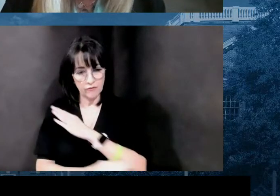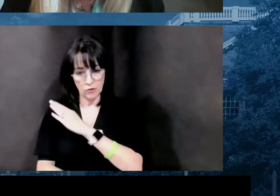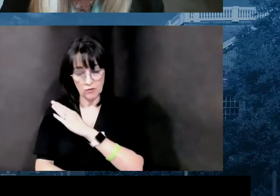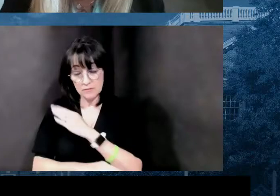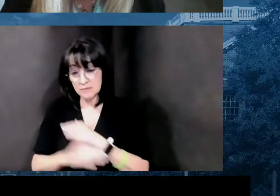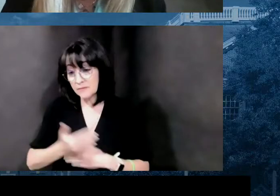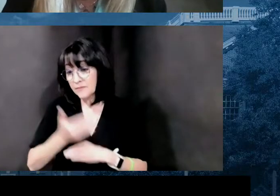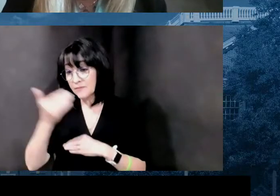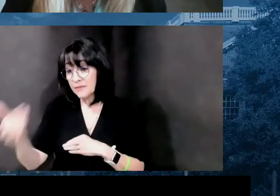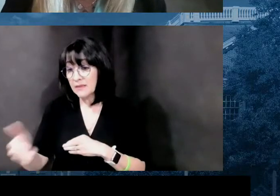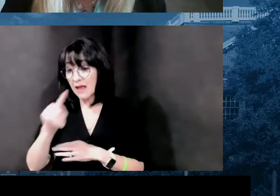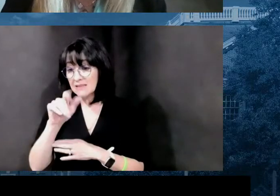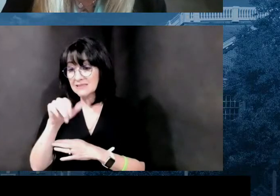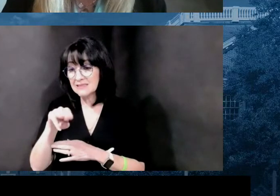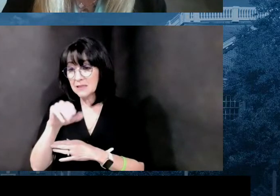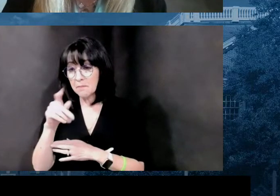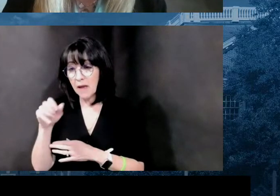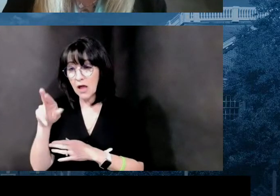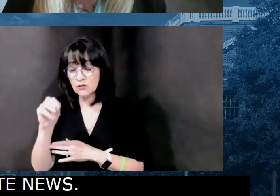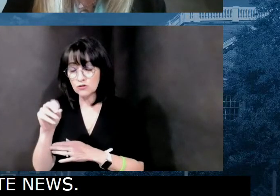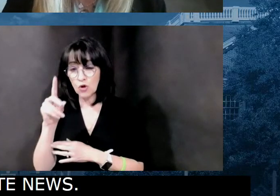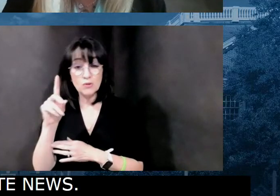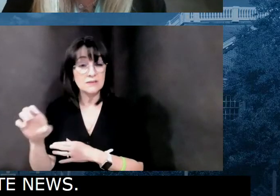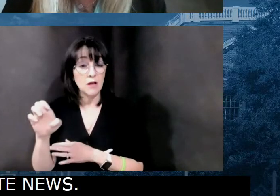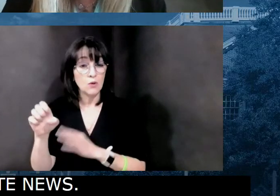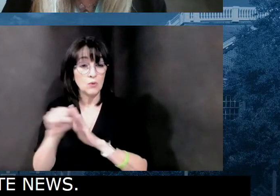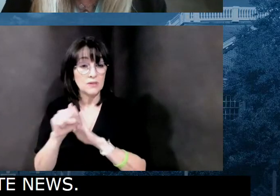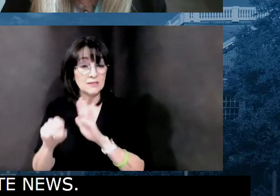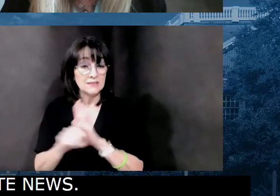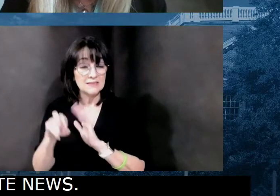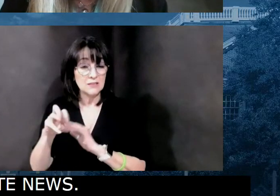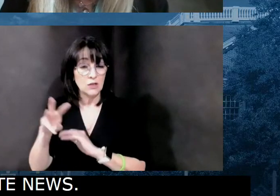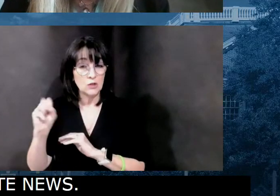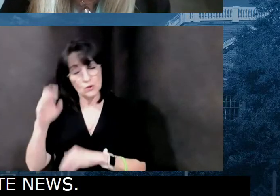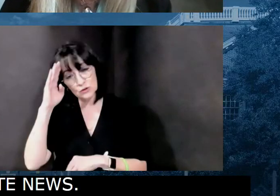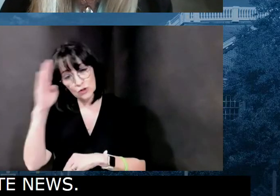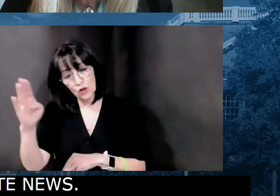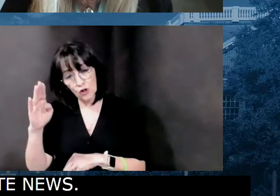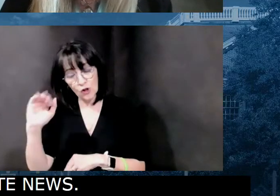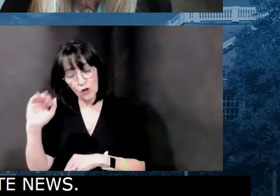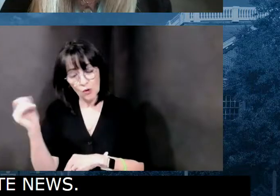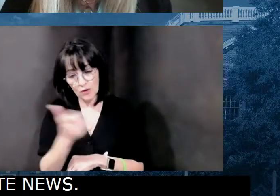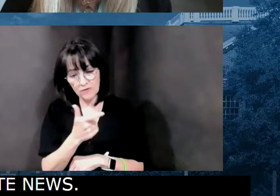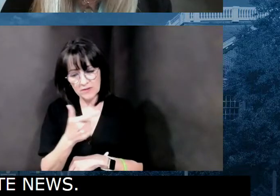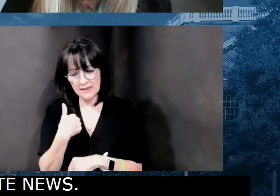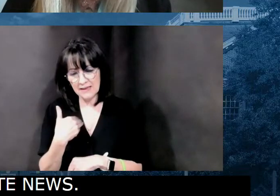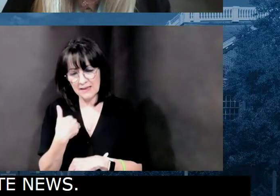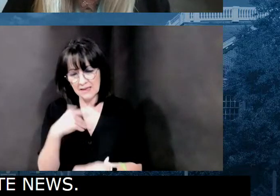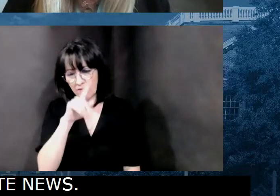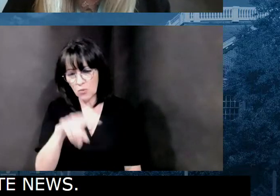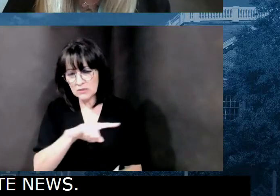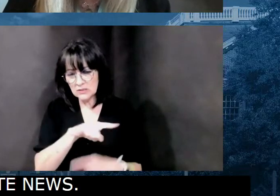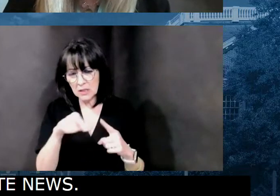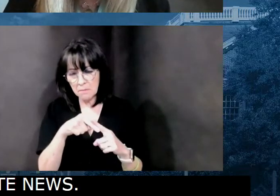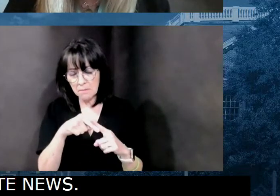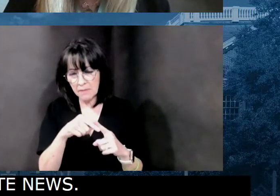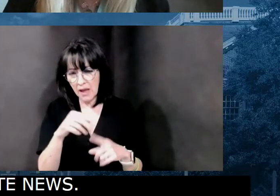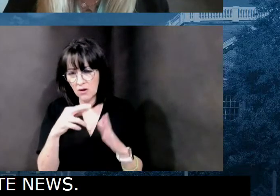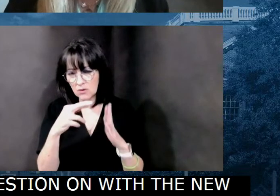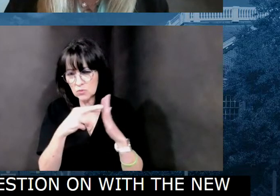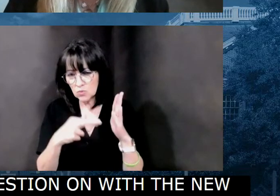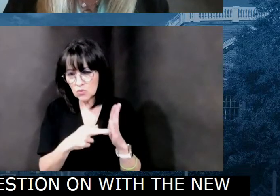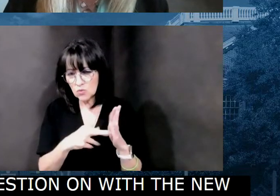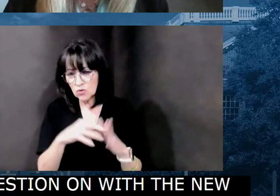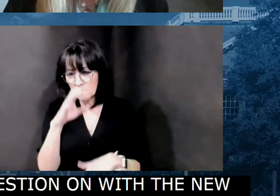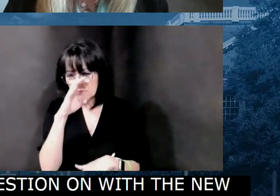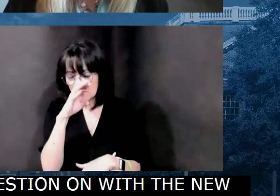Hi, everyone. I have a question on, with the new regulations, there's still, for events